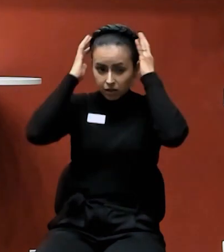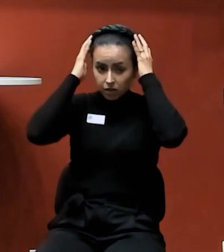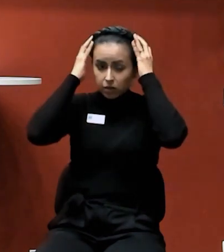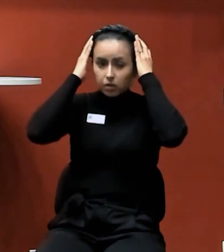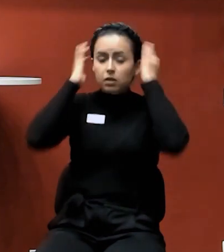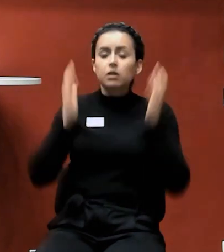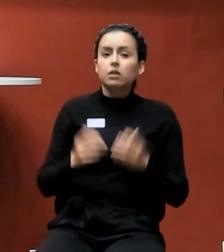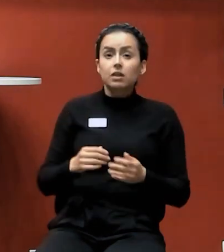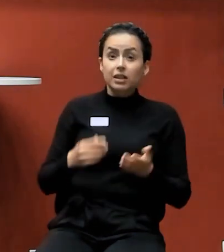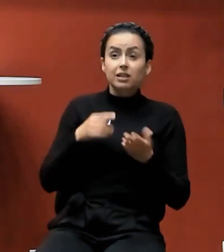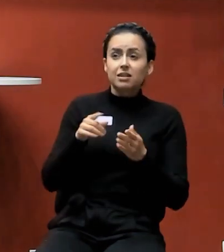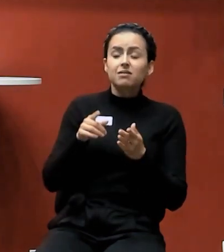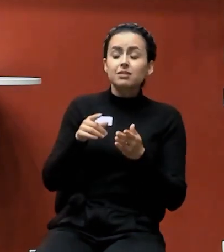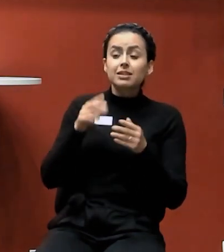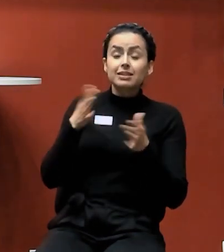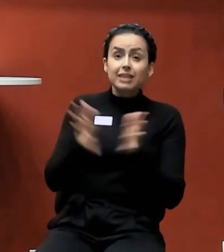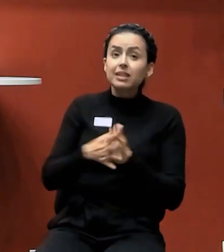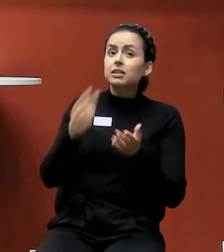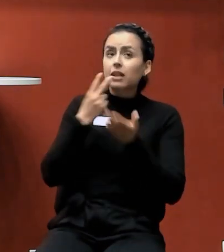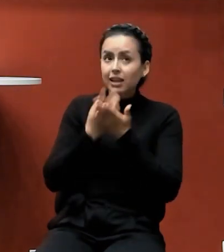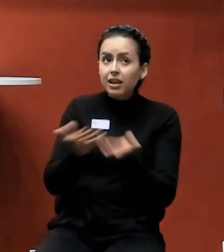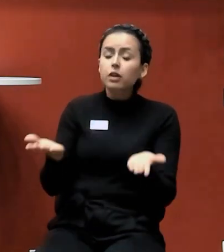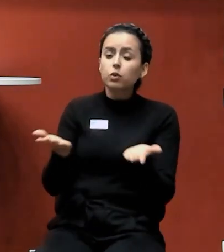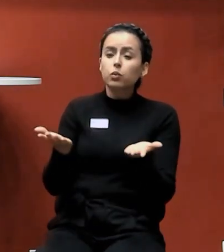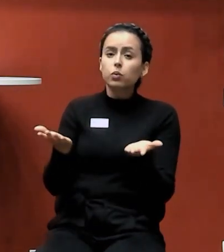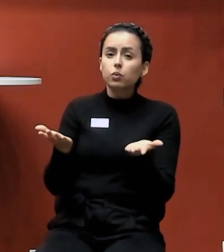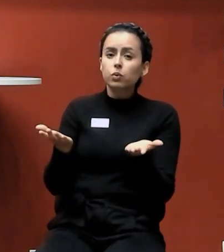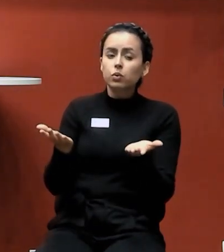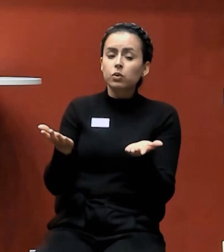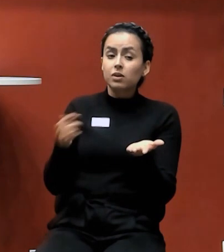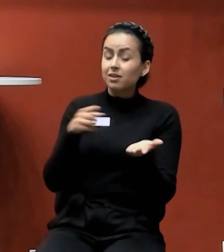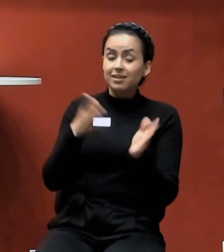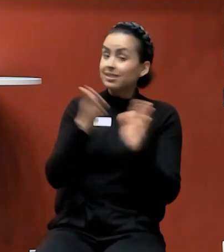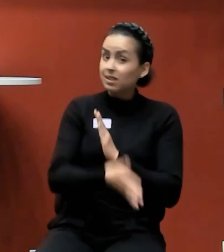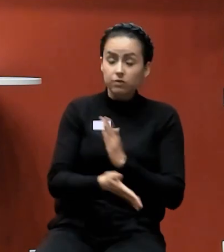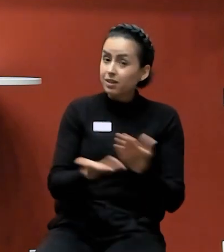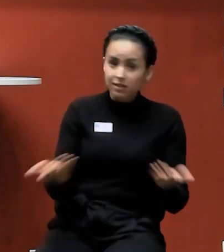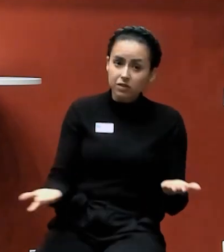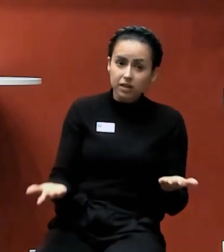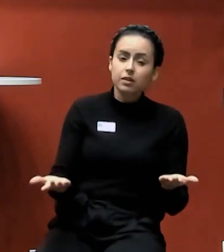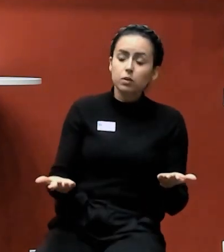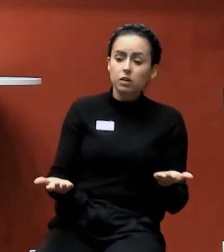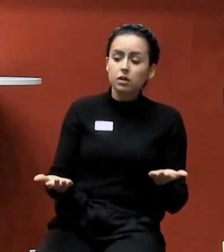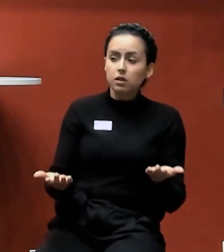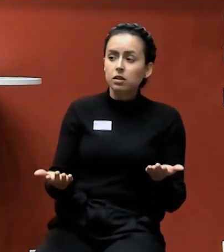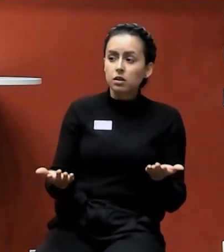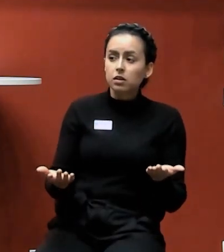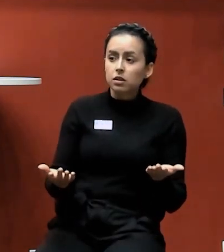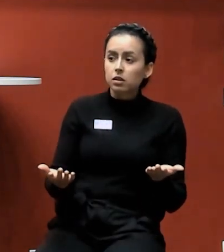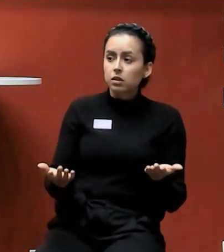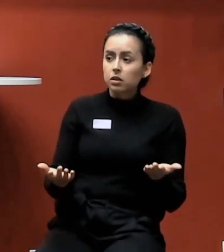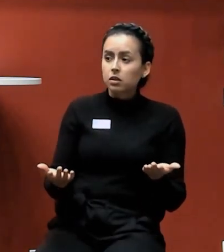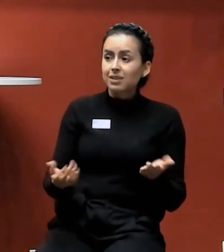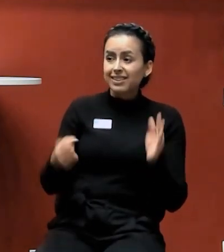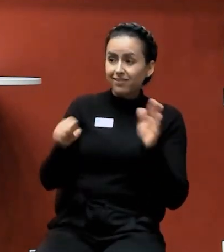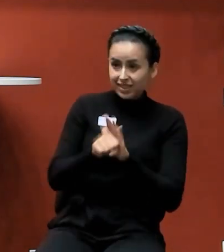said, it will clearly show that actually this is not accessible, you know. Mm. The message will be out